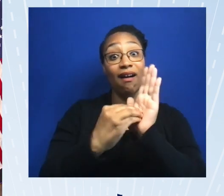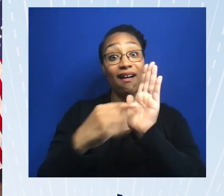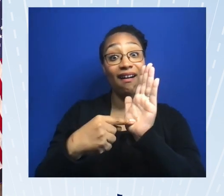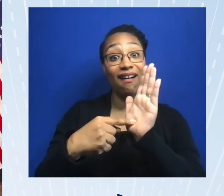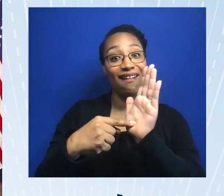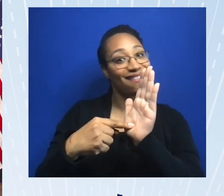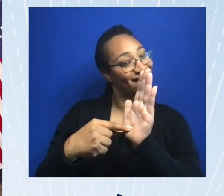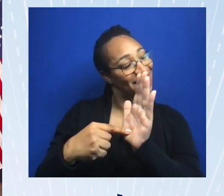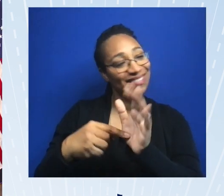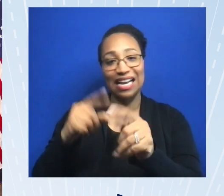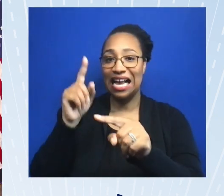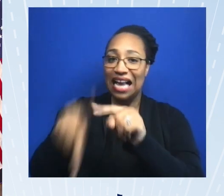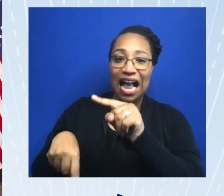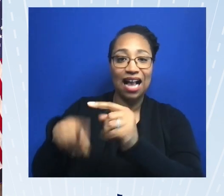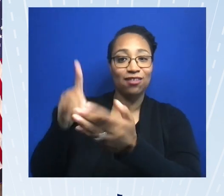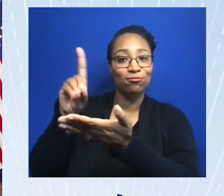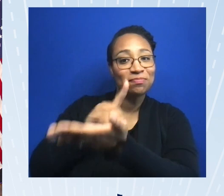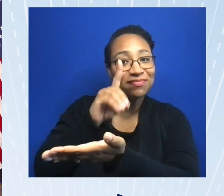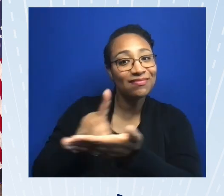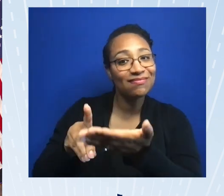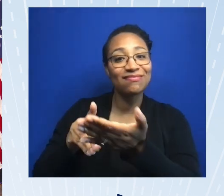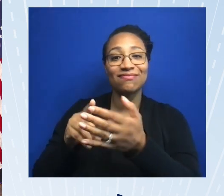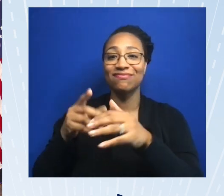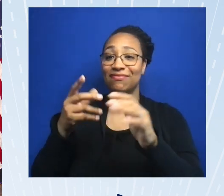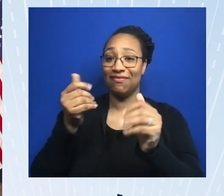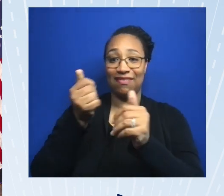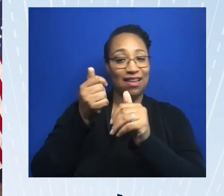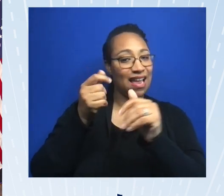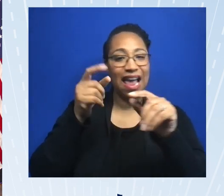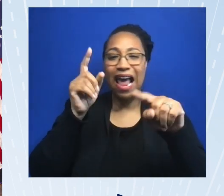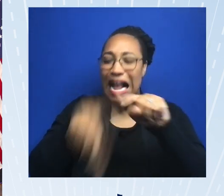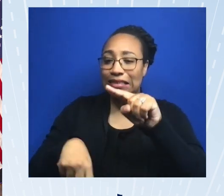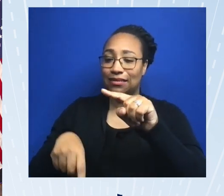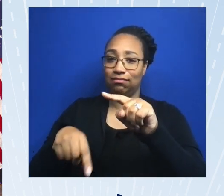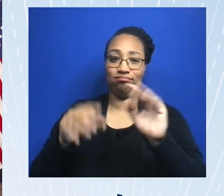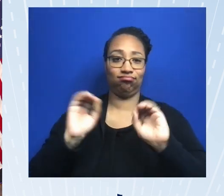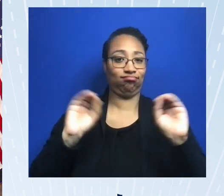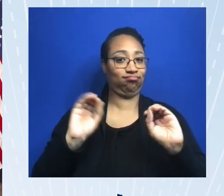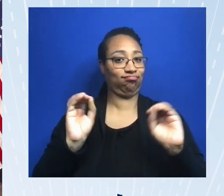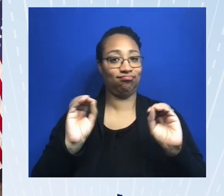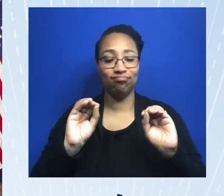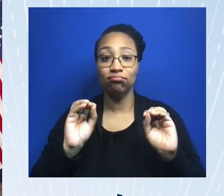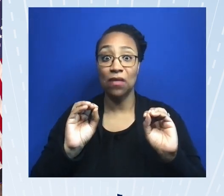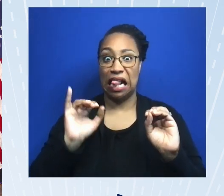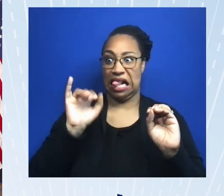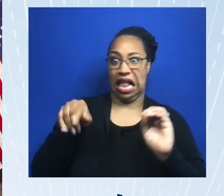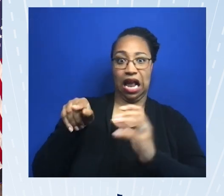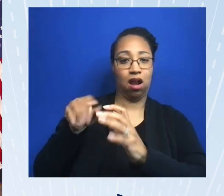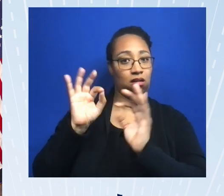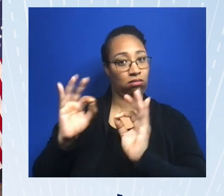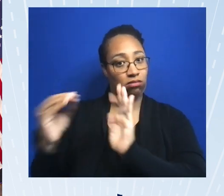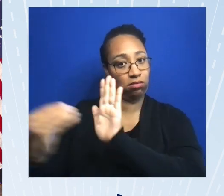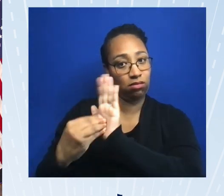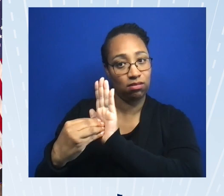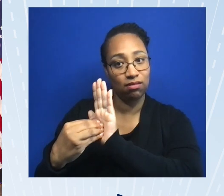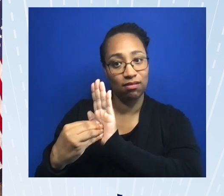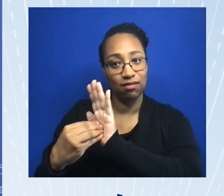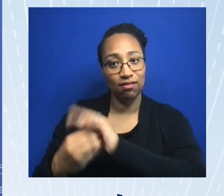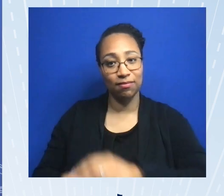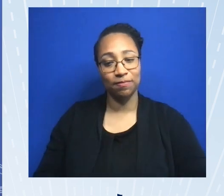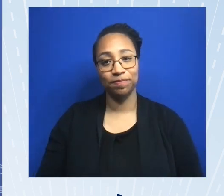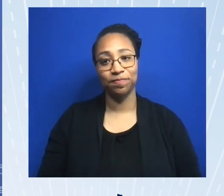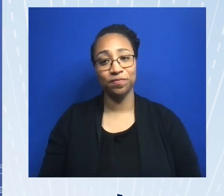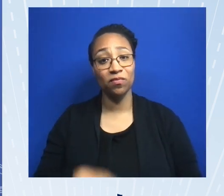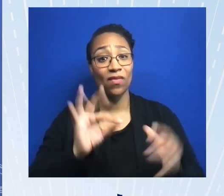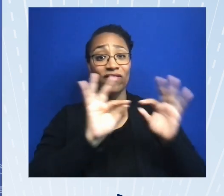Coming back to the lessons that I learned from my family's experience, fleeing hate and violence, starting new lives in a new land,